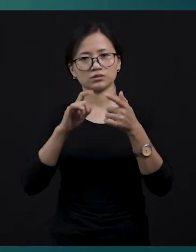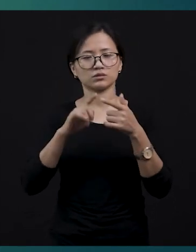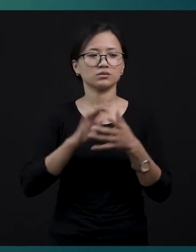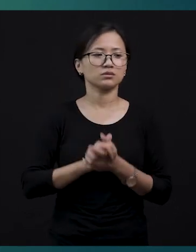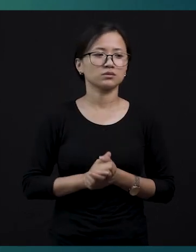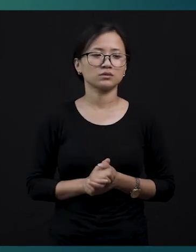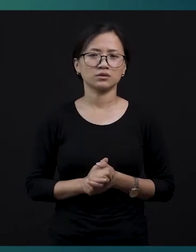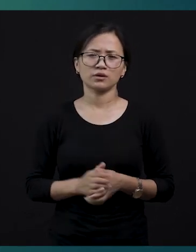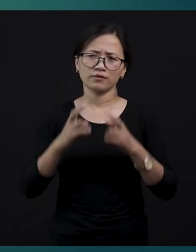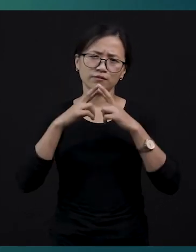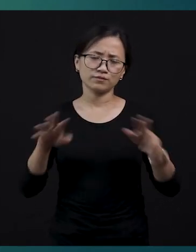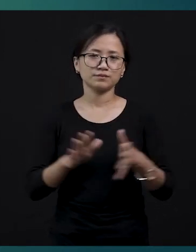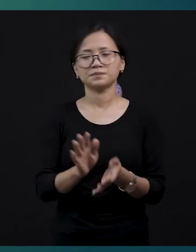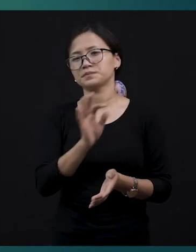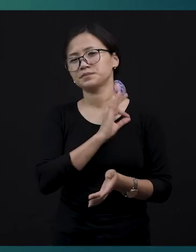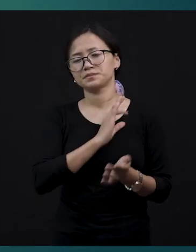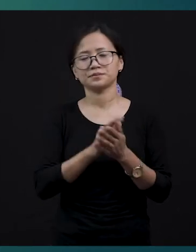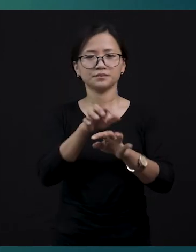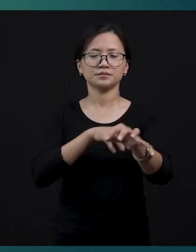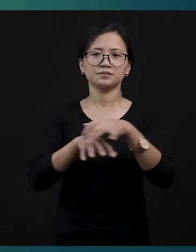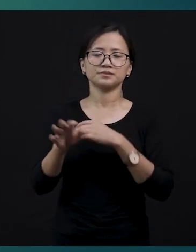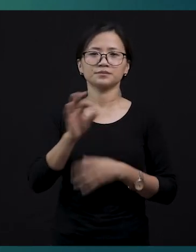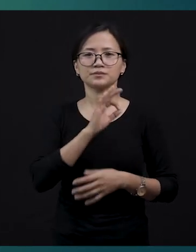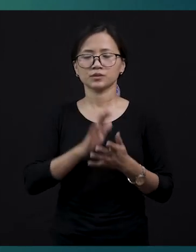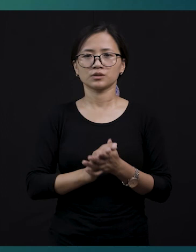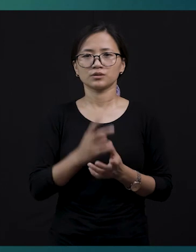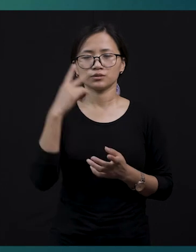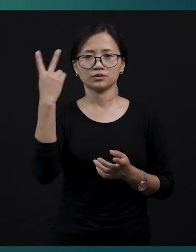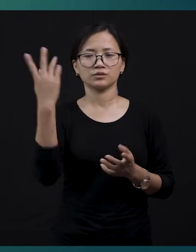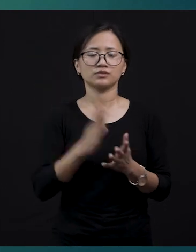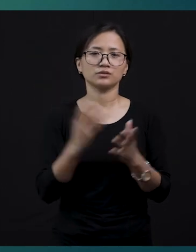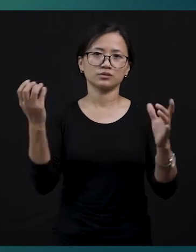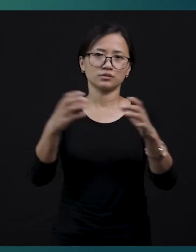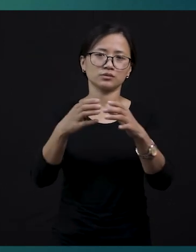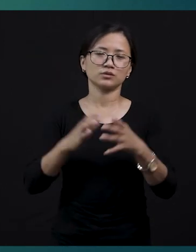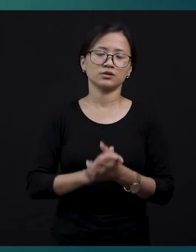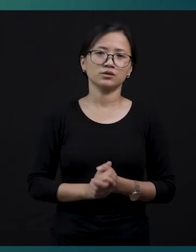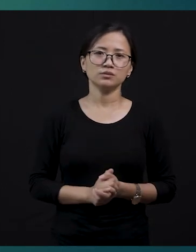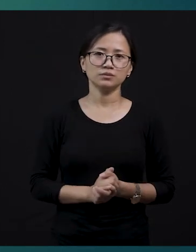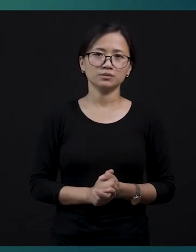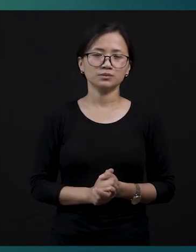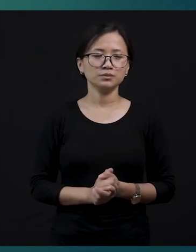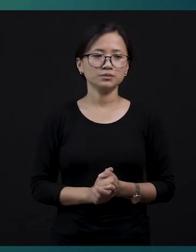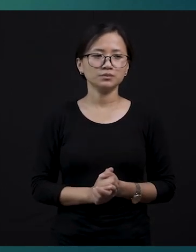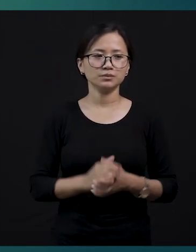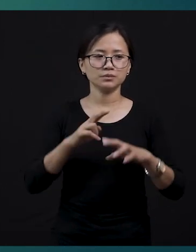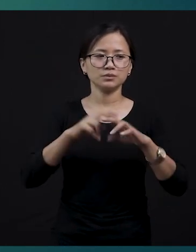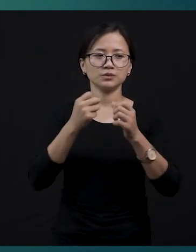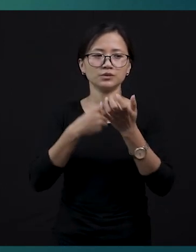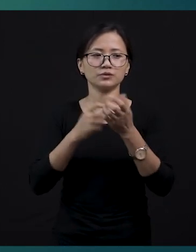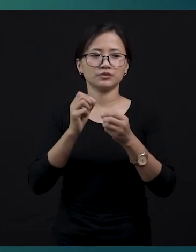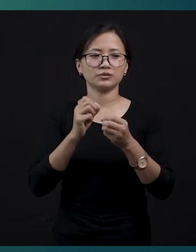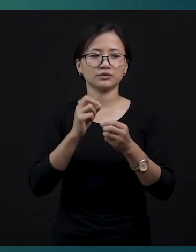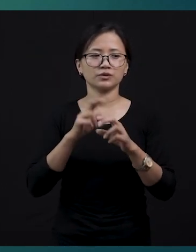then it's a very interesting animal. They like to travel in group in order to forage beetles. I told you forage means search